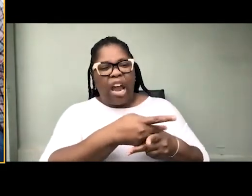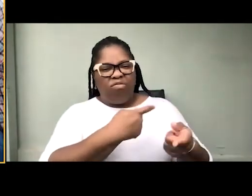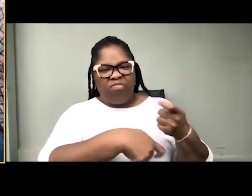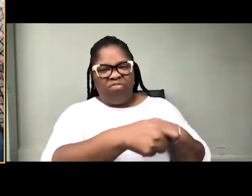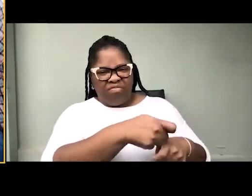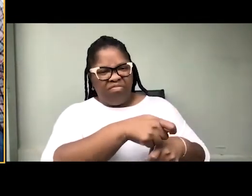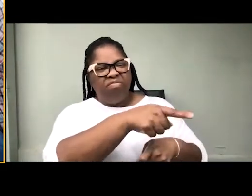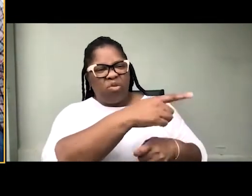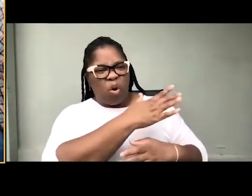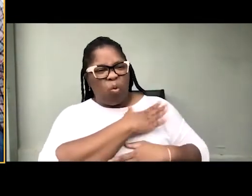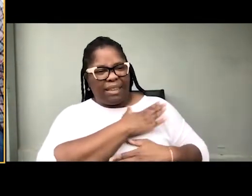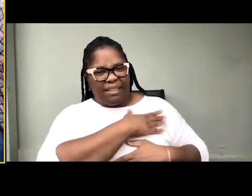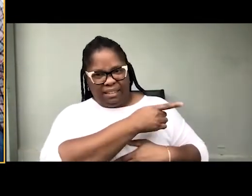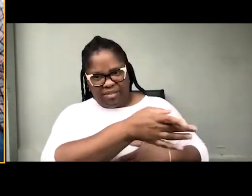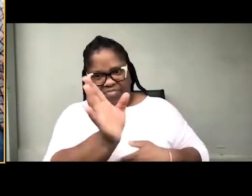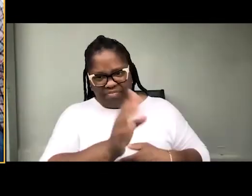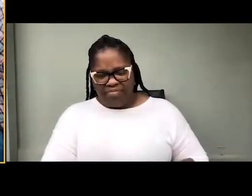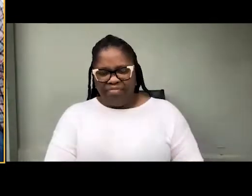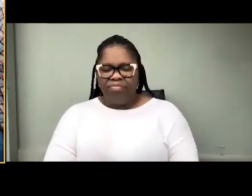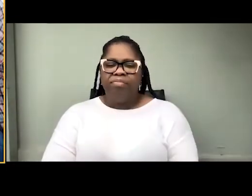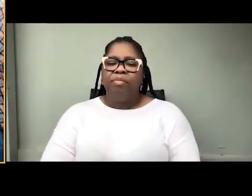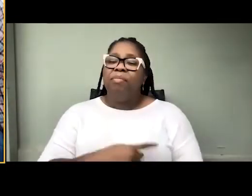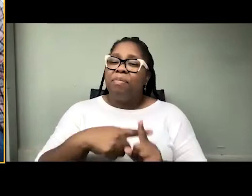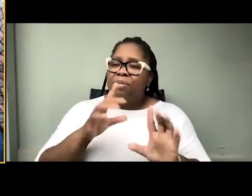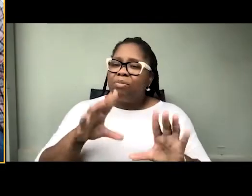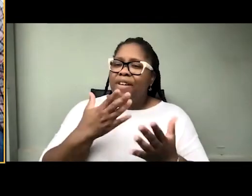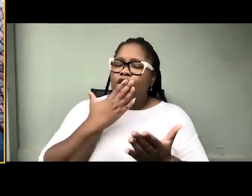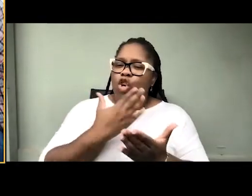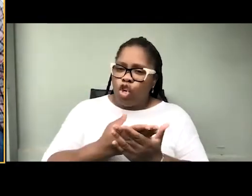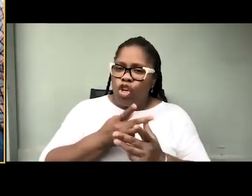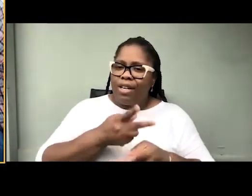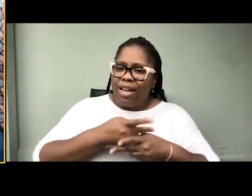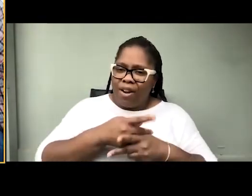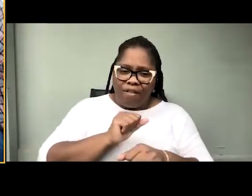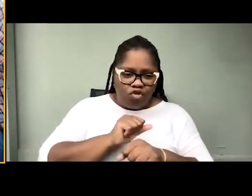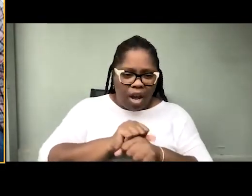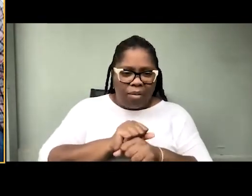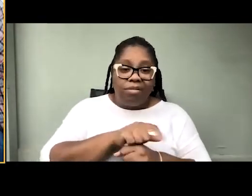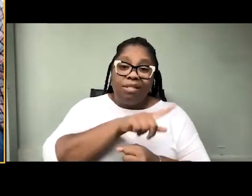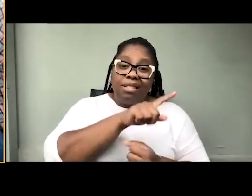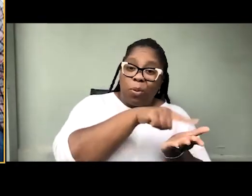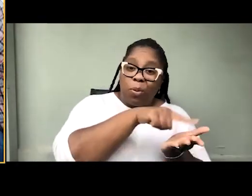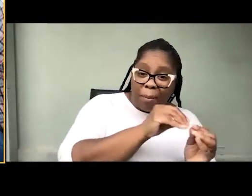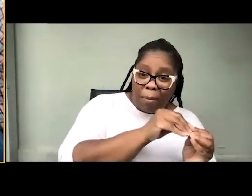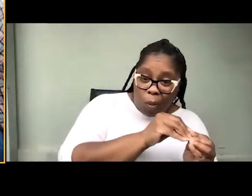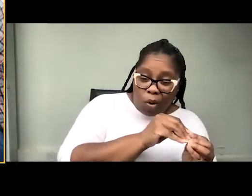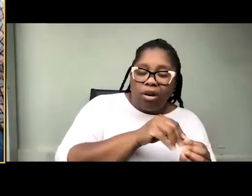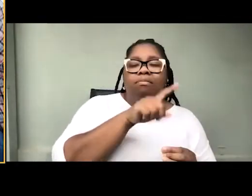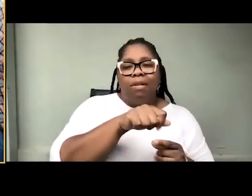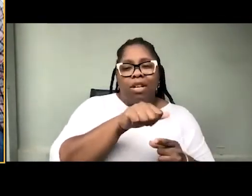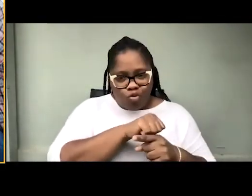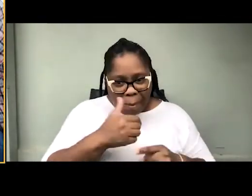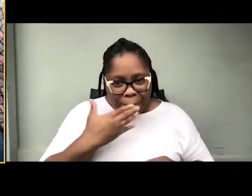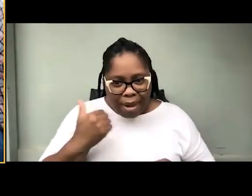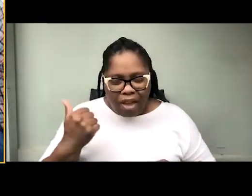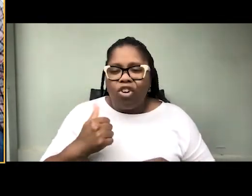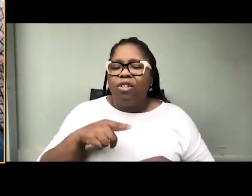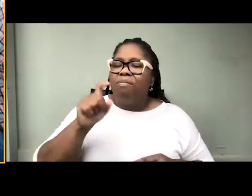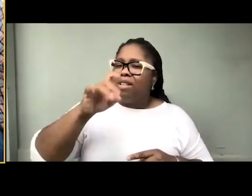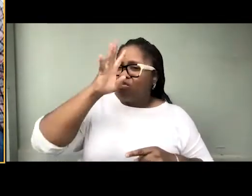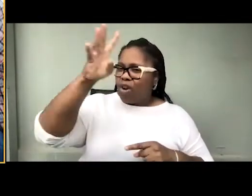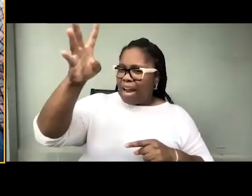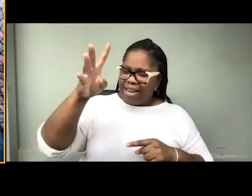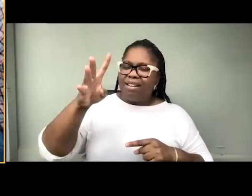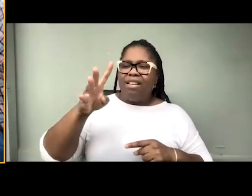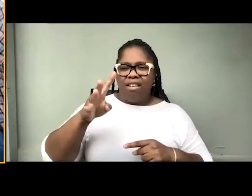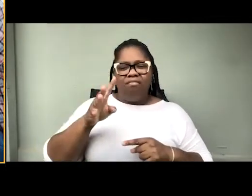Also good caregiving jobs. So we know we need to pay caregivers more, but we also know we need to train them better. And we also need to create a career ladder